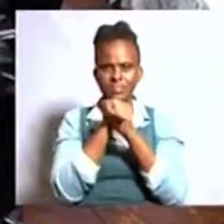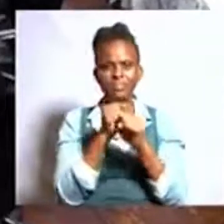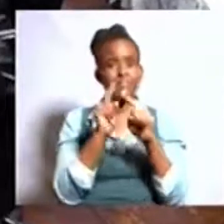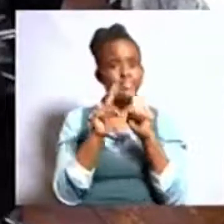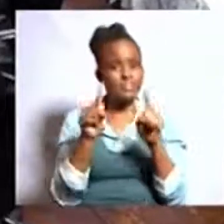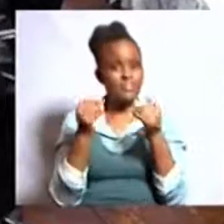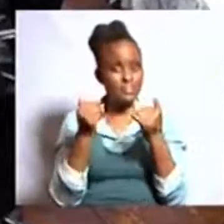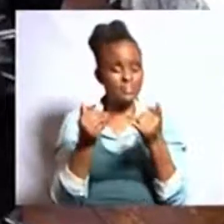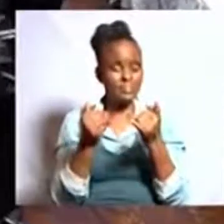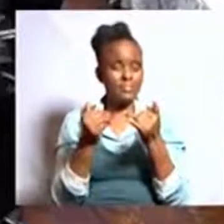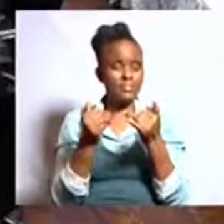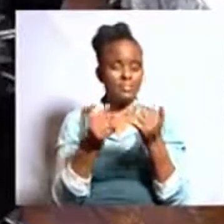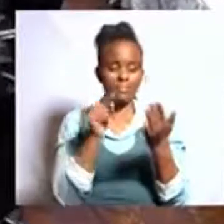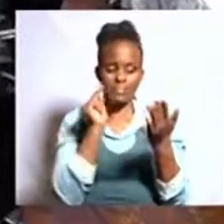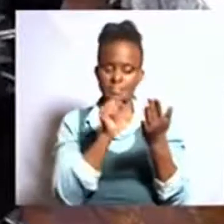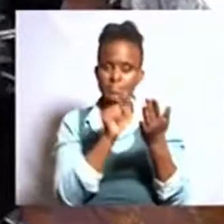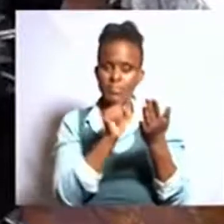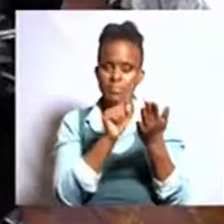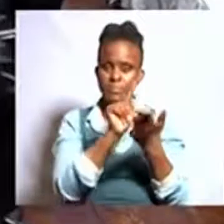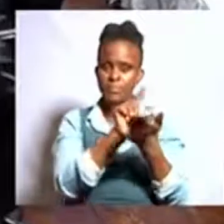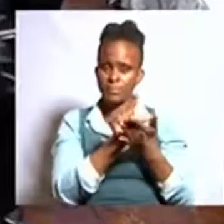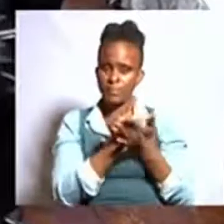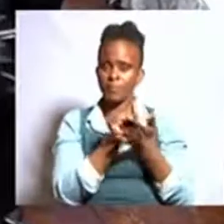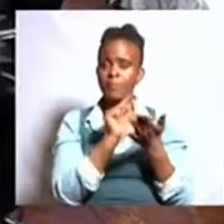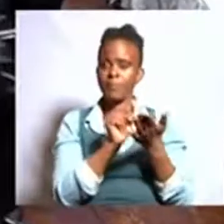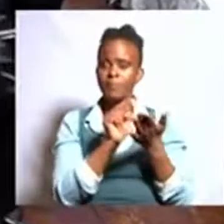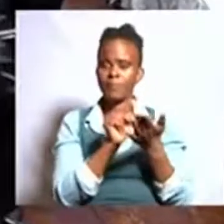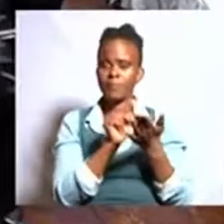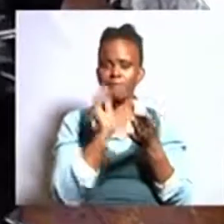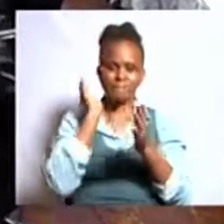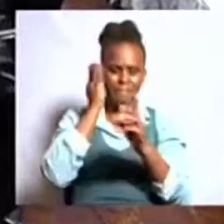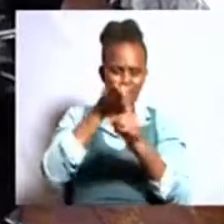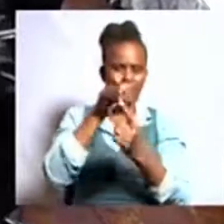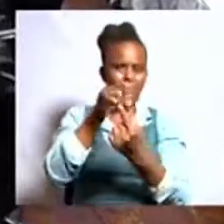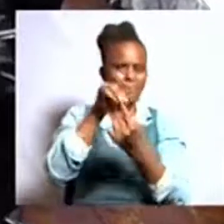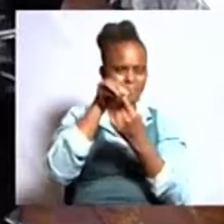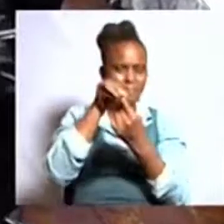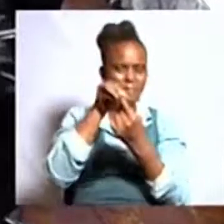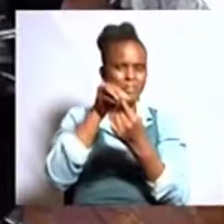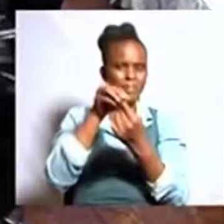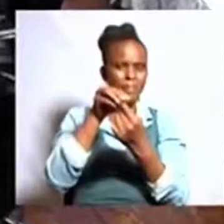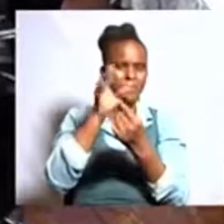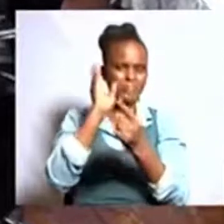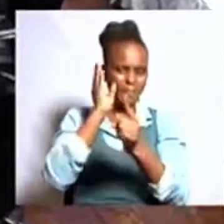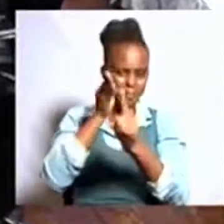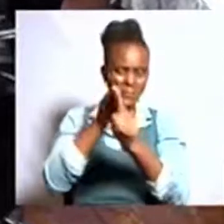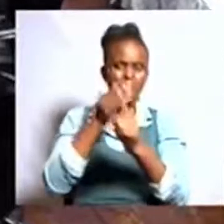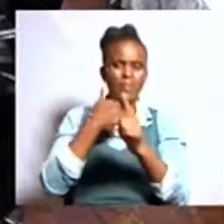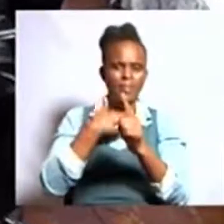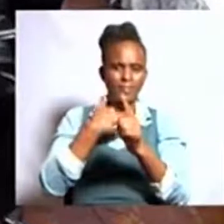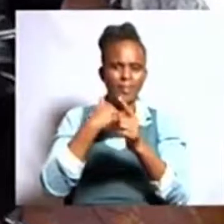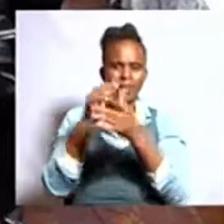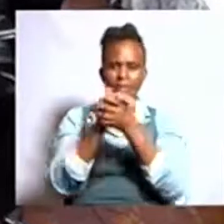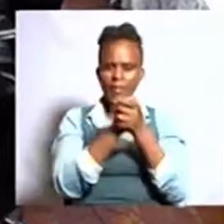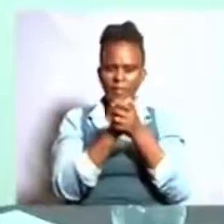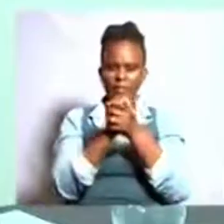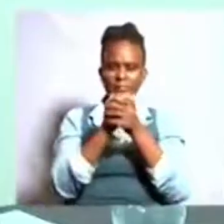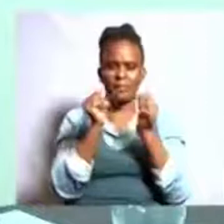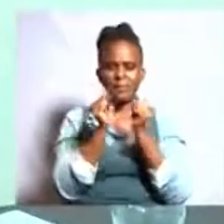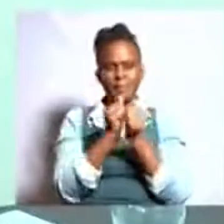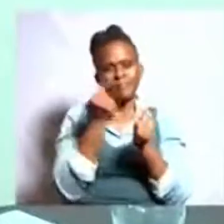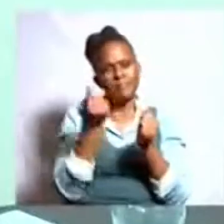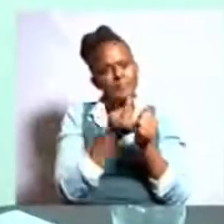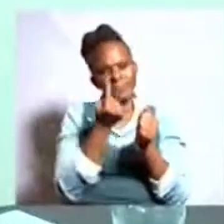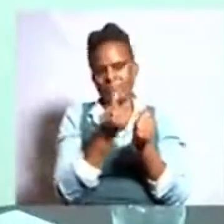However, on this particular loan, it was specific that it must have the cooperative with just